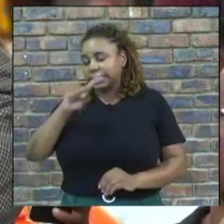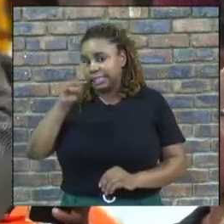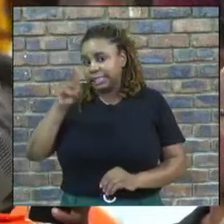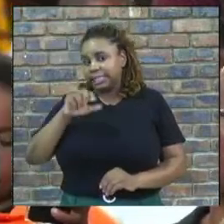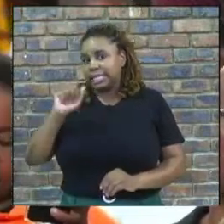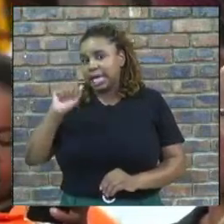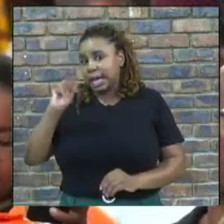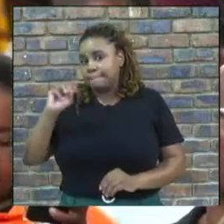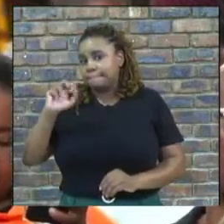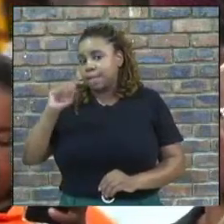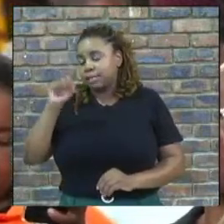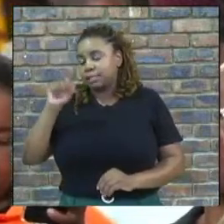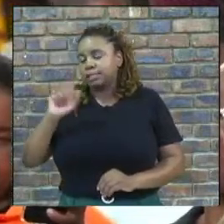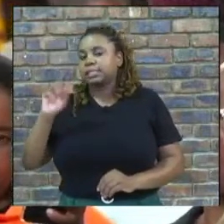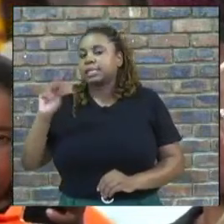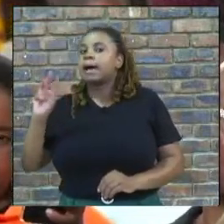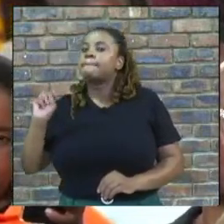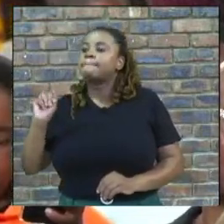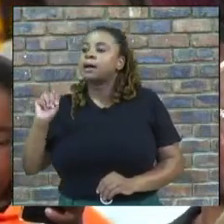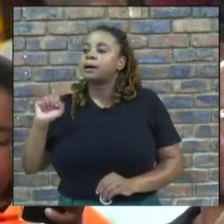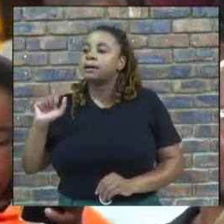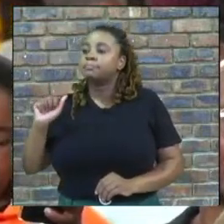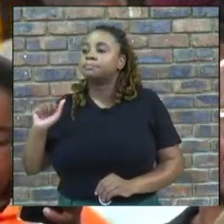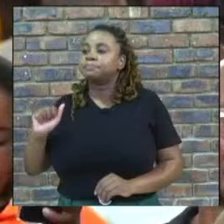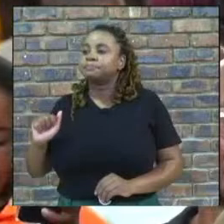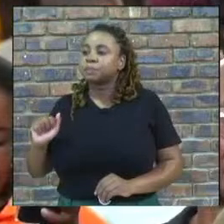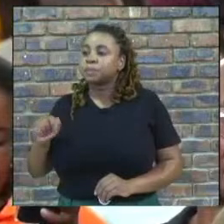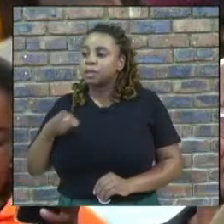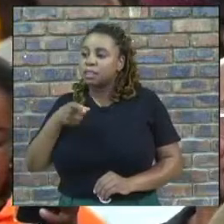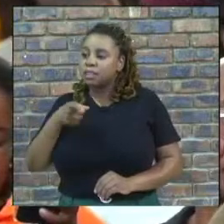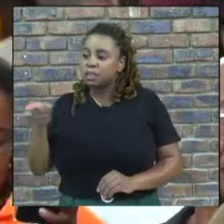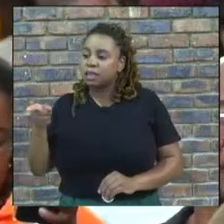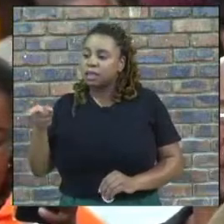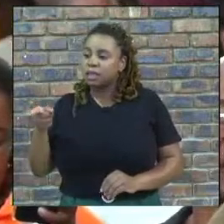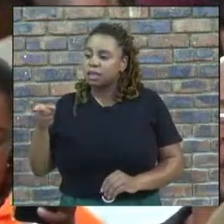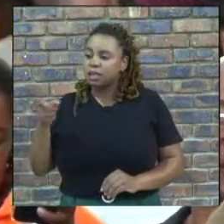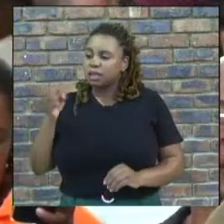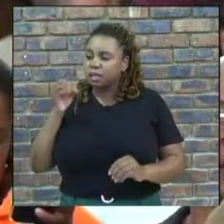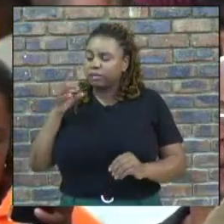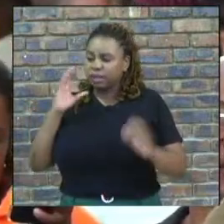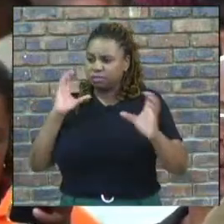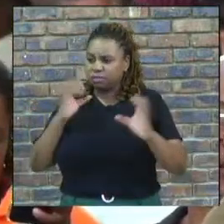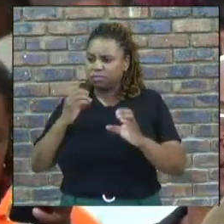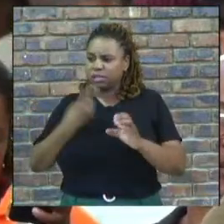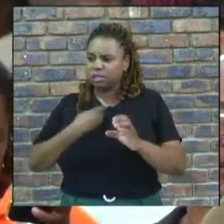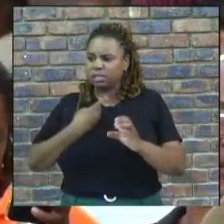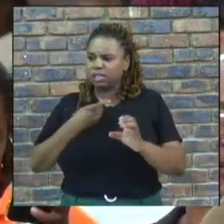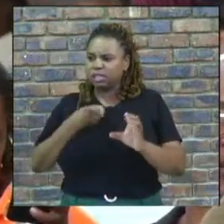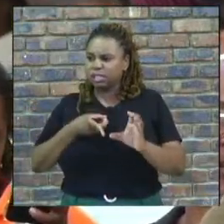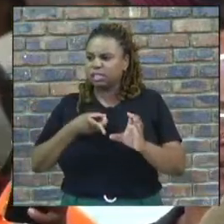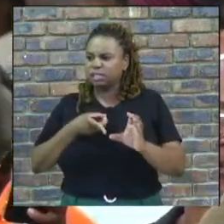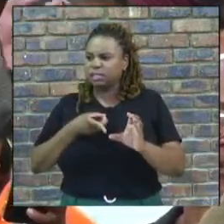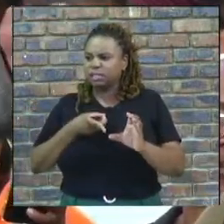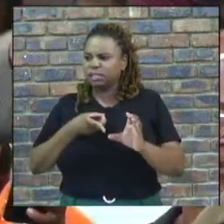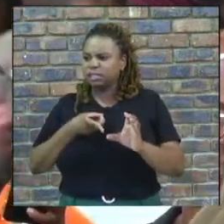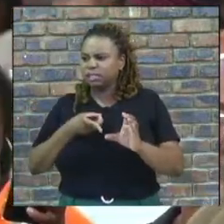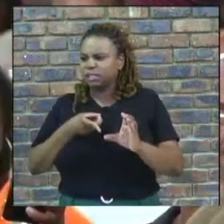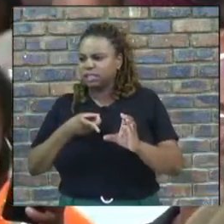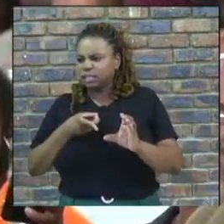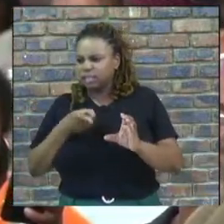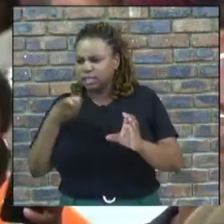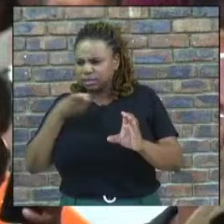kwenzakalani because of uma ngibheka mina ngeyami indlela ukuthi lamazamazama lawa ingathi asetshenziswa yiwo ama